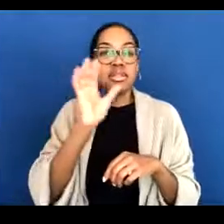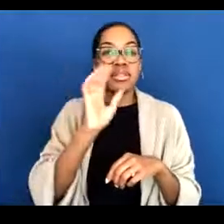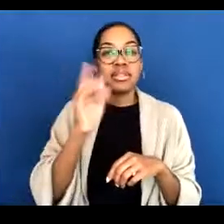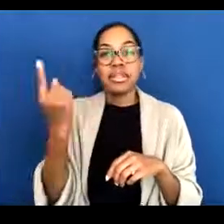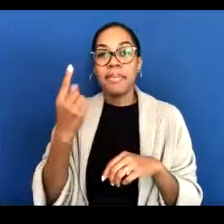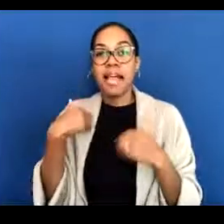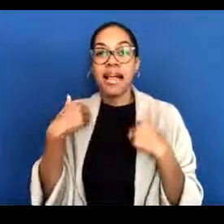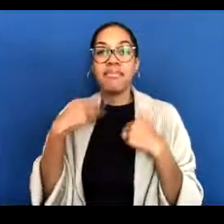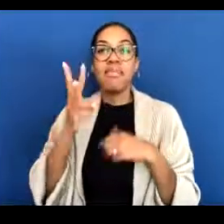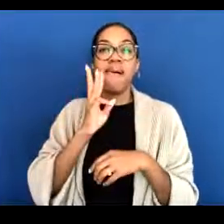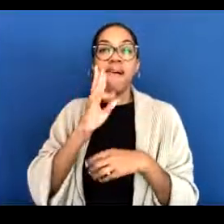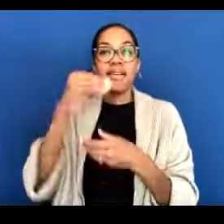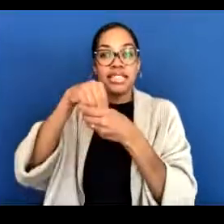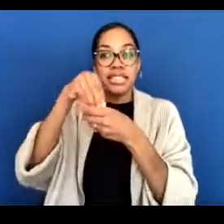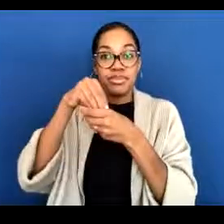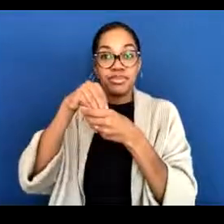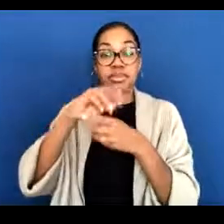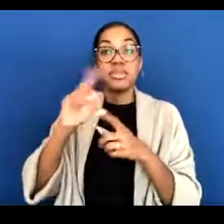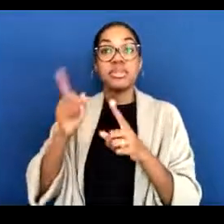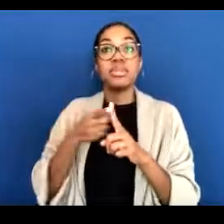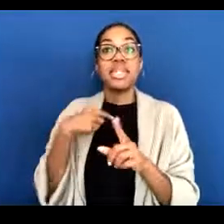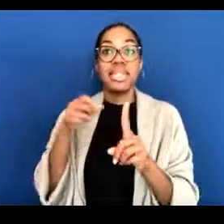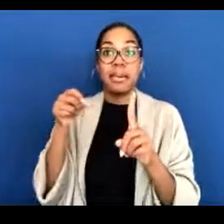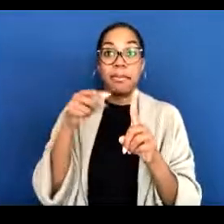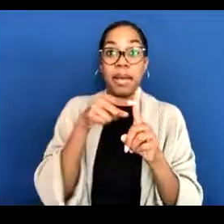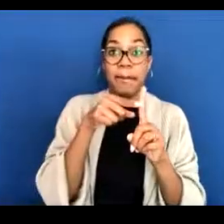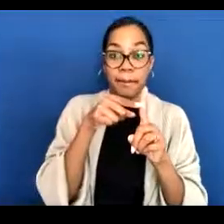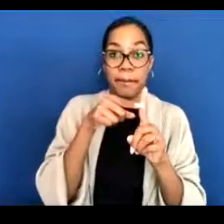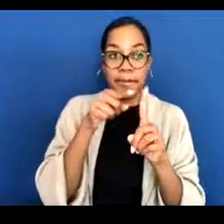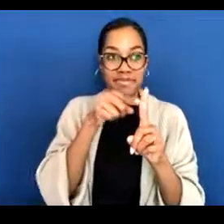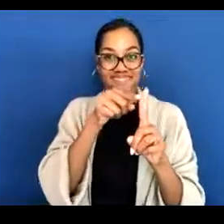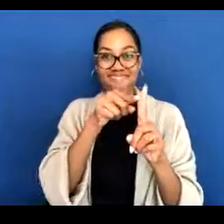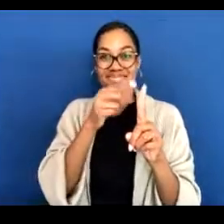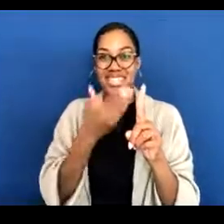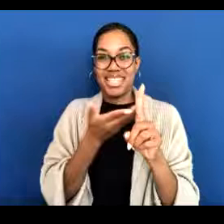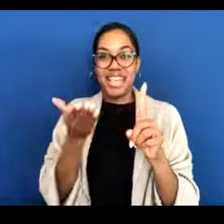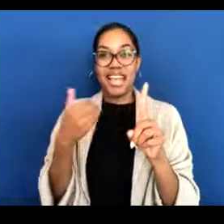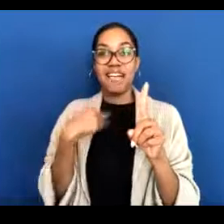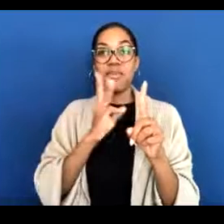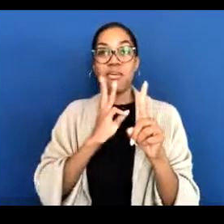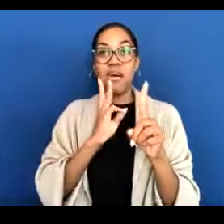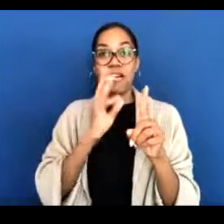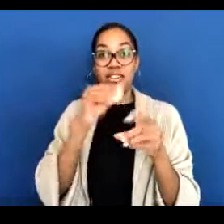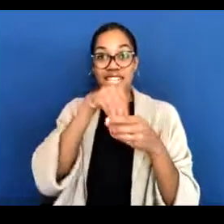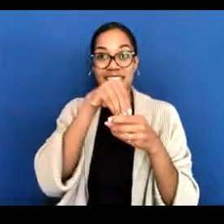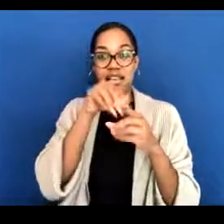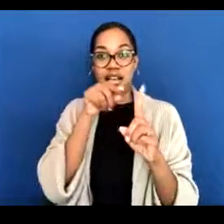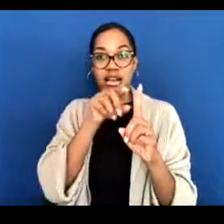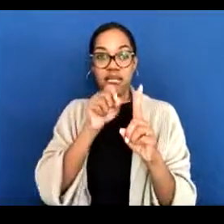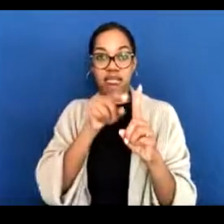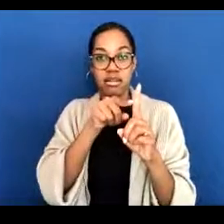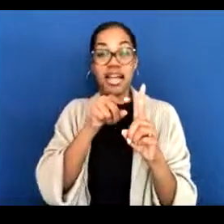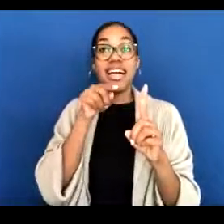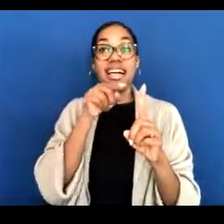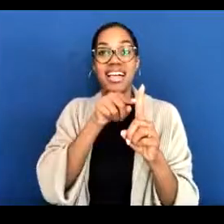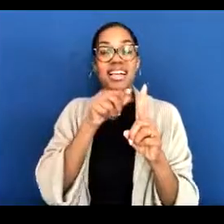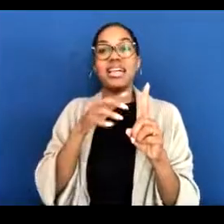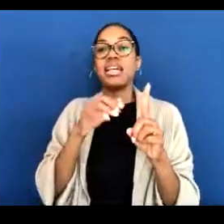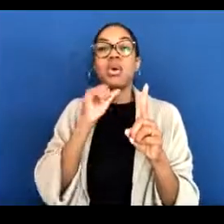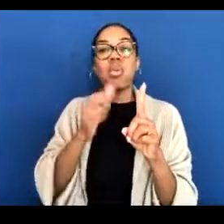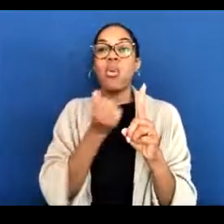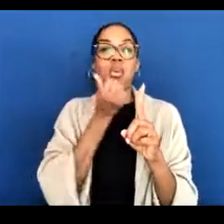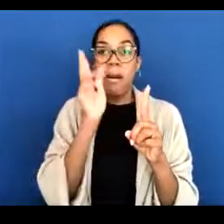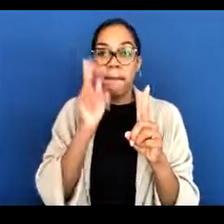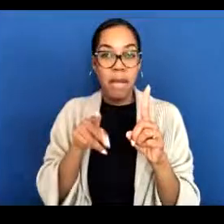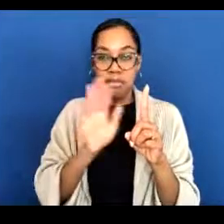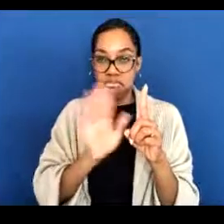in it. When it strikes that, instead of heating it like your home microwave does, that microwave energy reflects back to the radar dish, which is